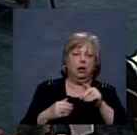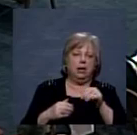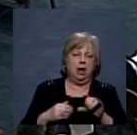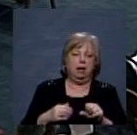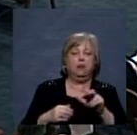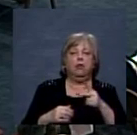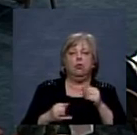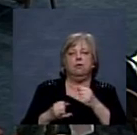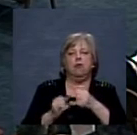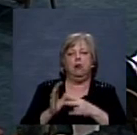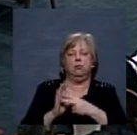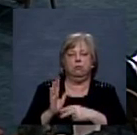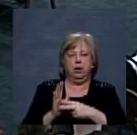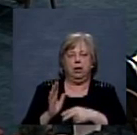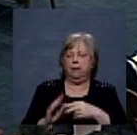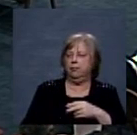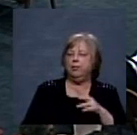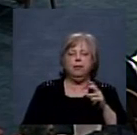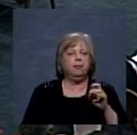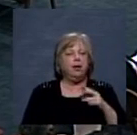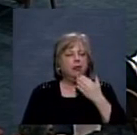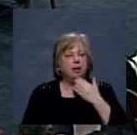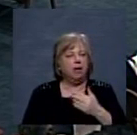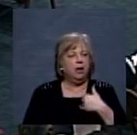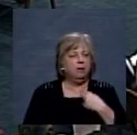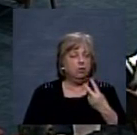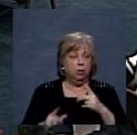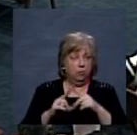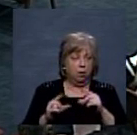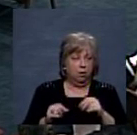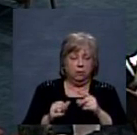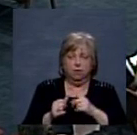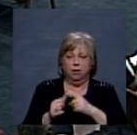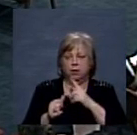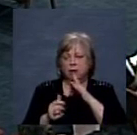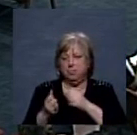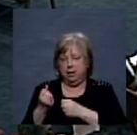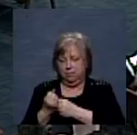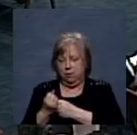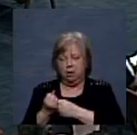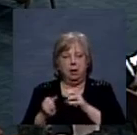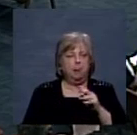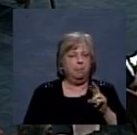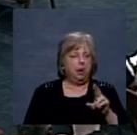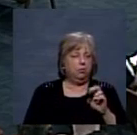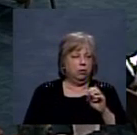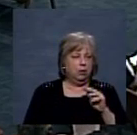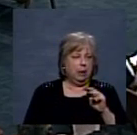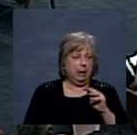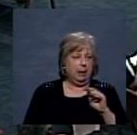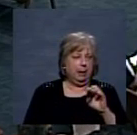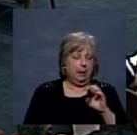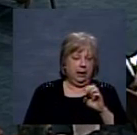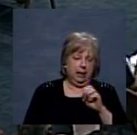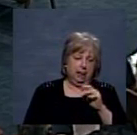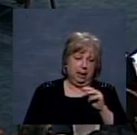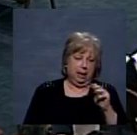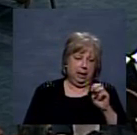I've got two cards on this. The first card is to speak in favor of this ordinance is Mr. Emmett Willis.